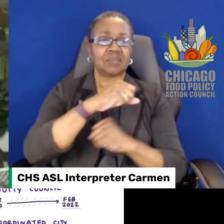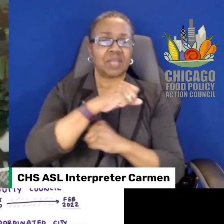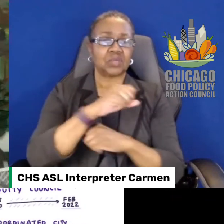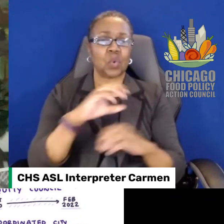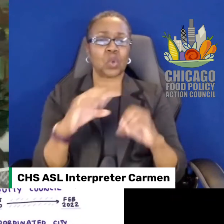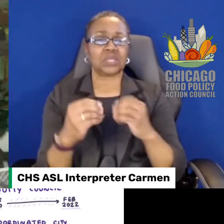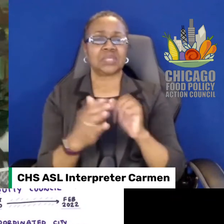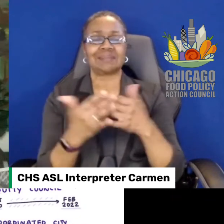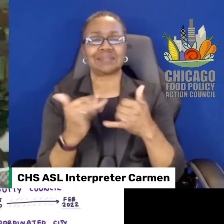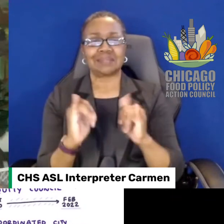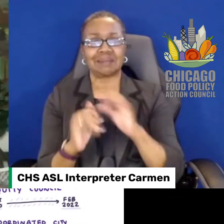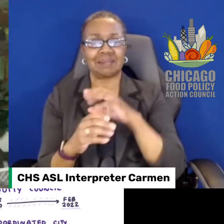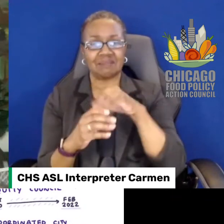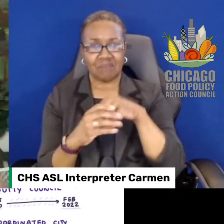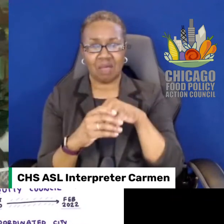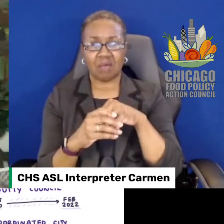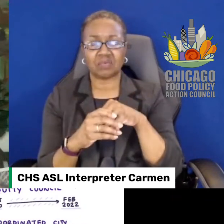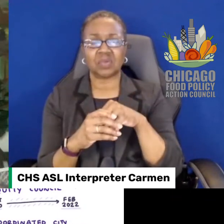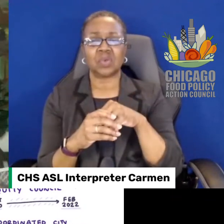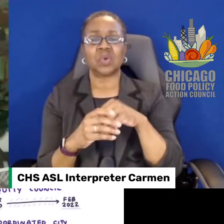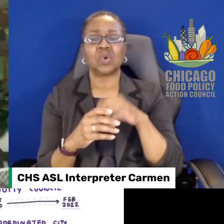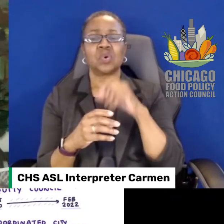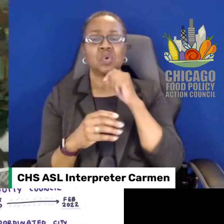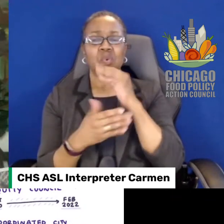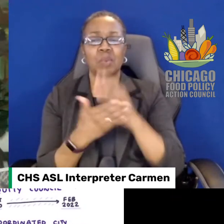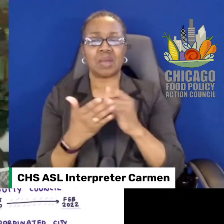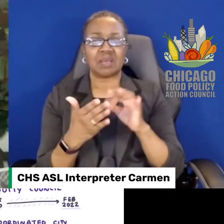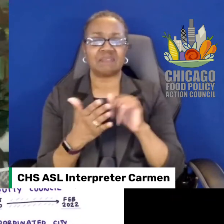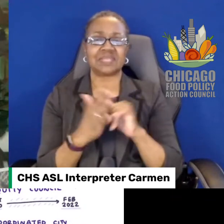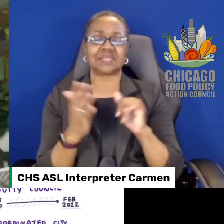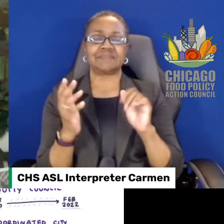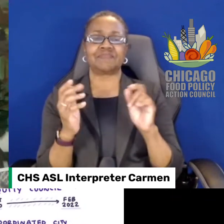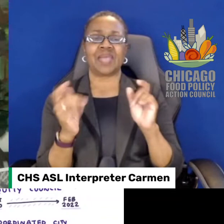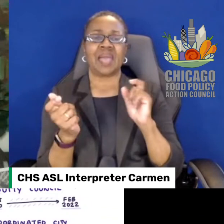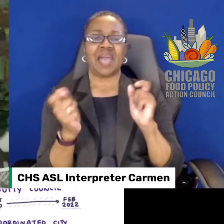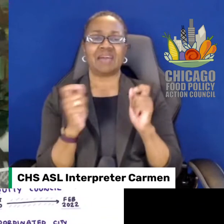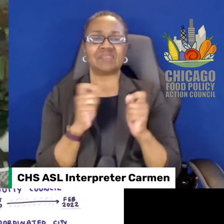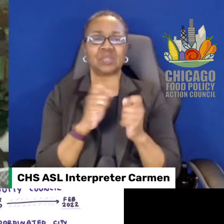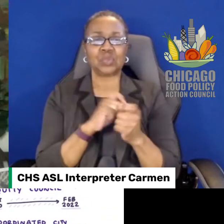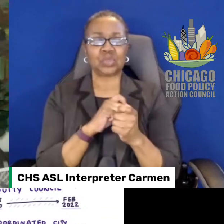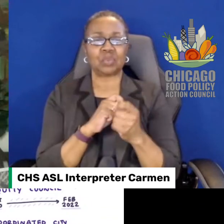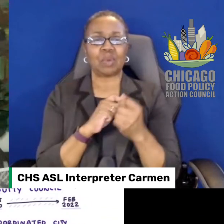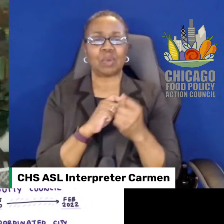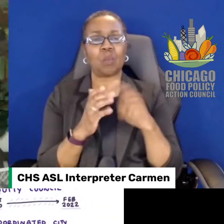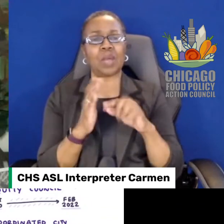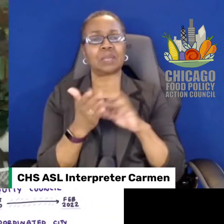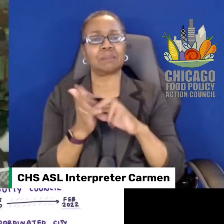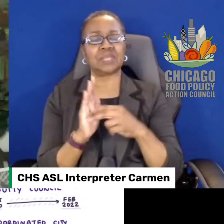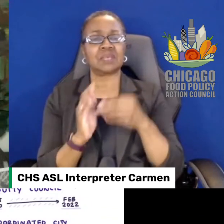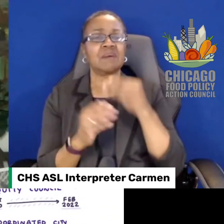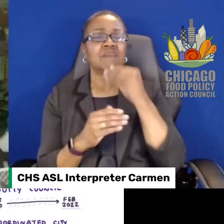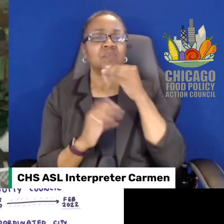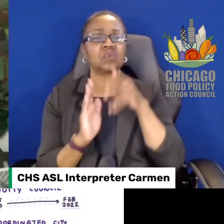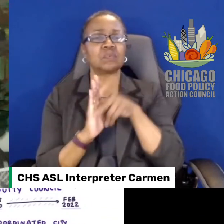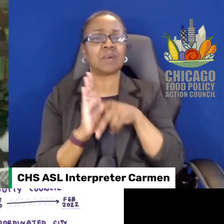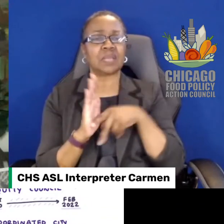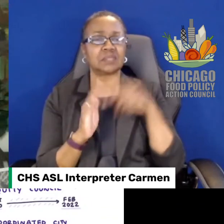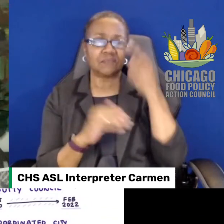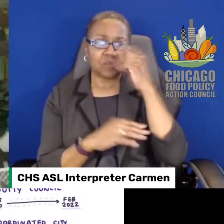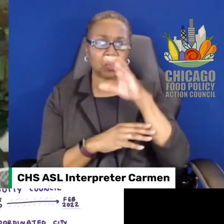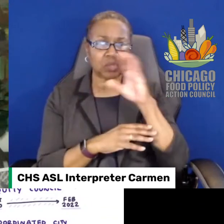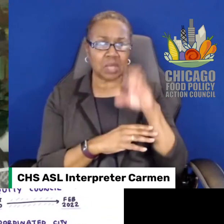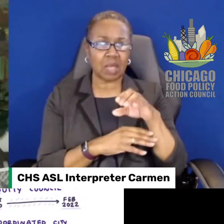in the food sector who were part of this sort of evolution around what does food policy look like in Chicago? How does